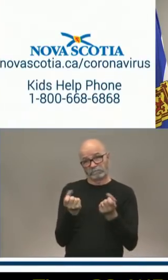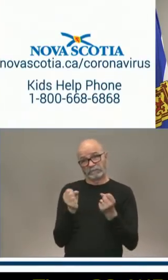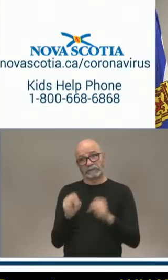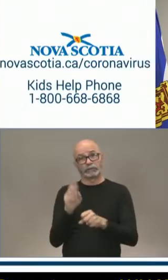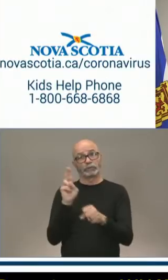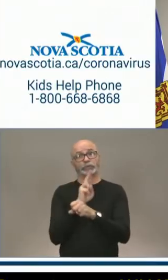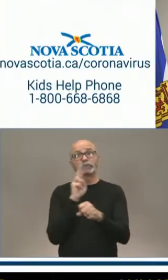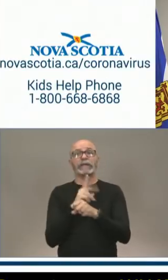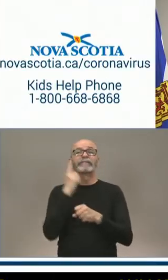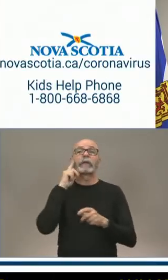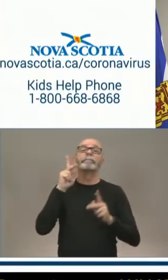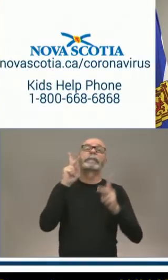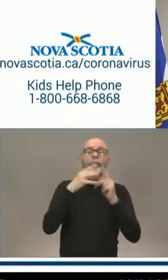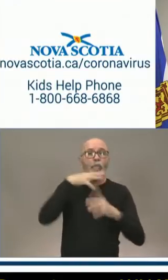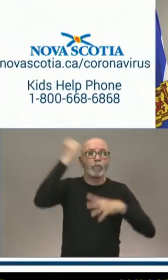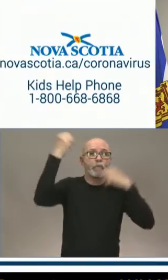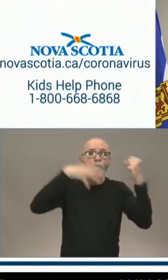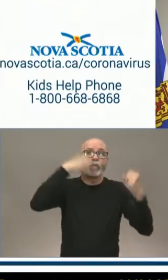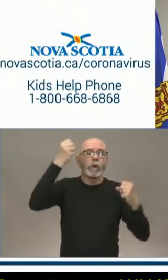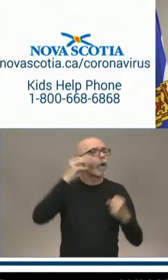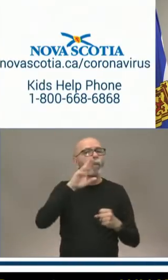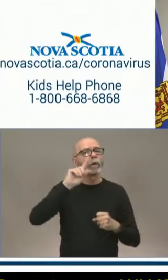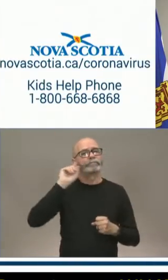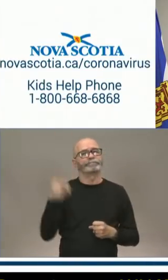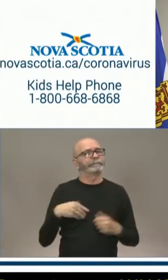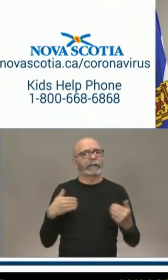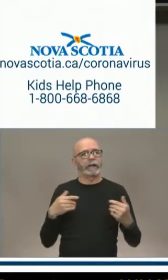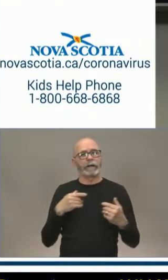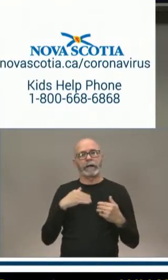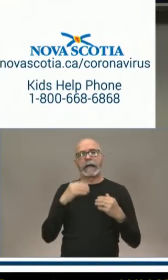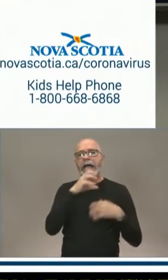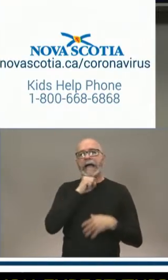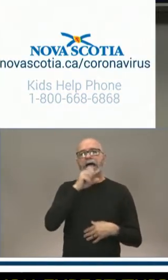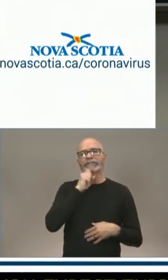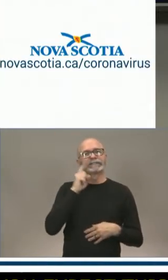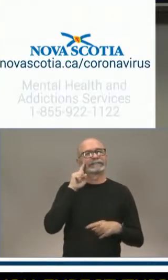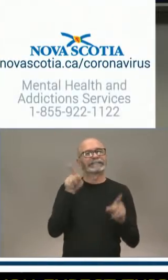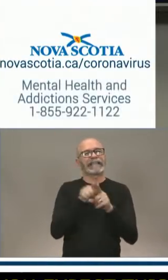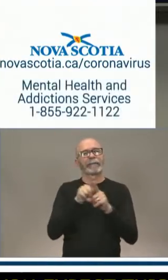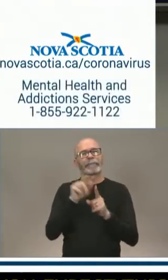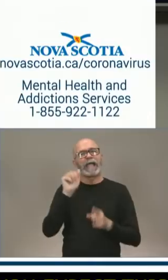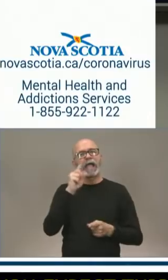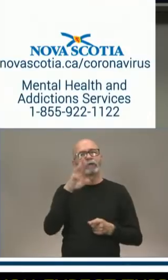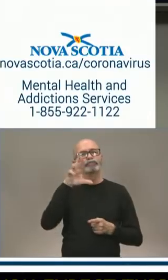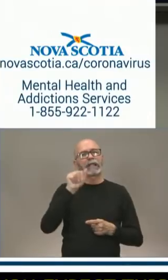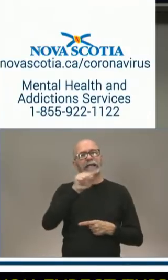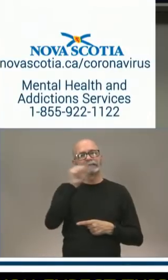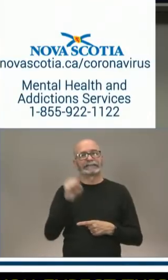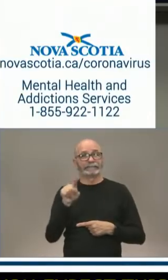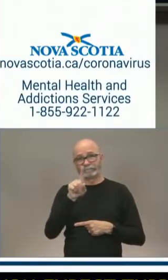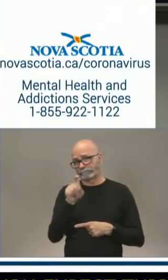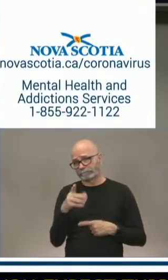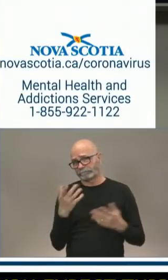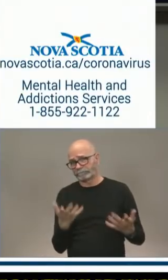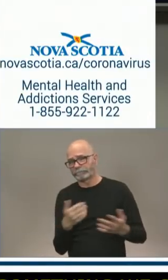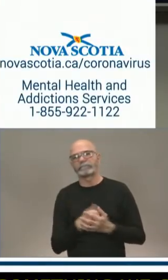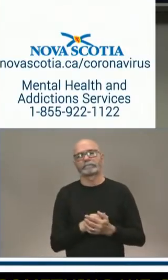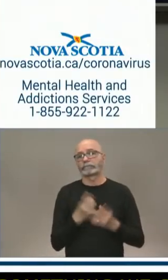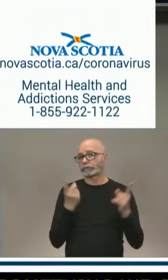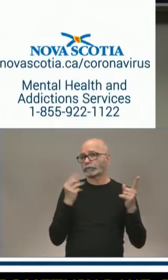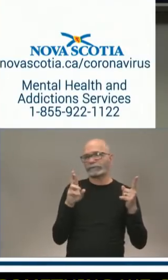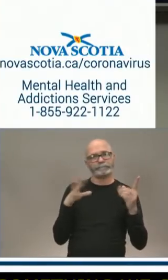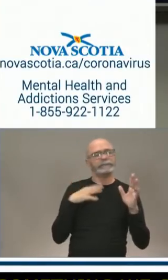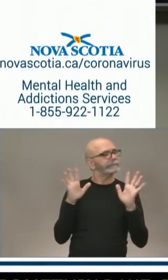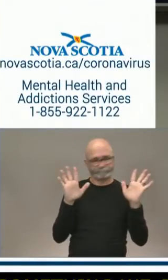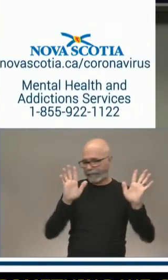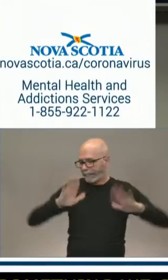population, or will it be restricted like AstraZeneca? So that'll depend on where we figure it's the best use of it within our